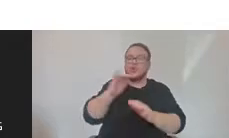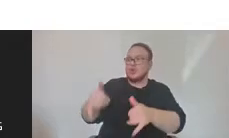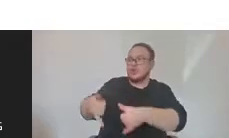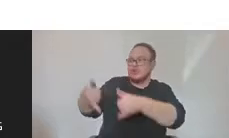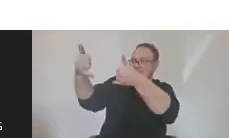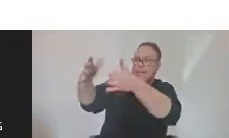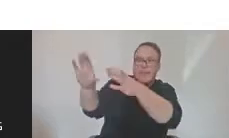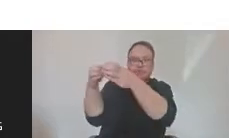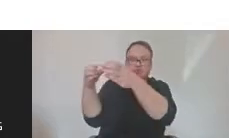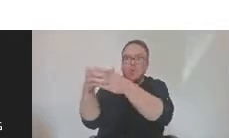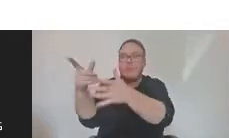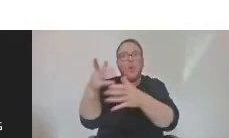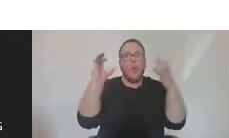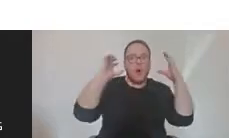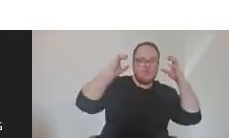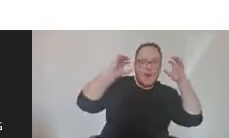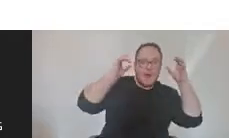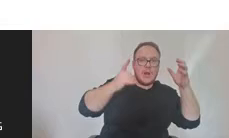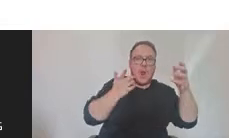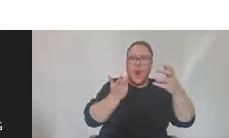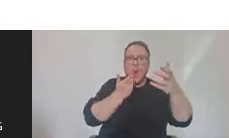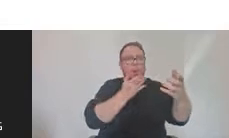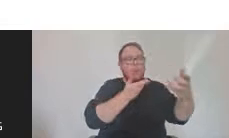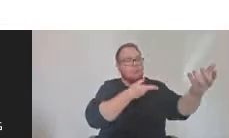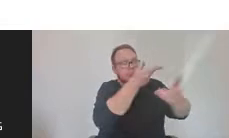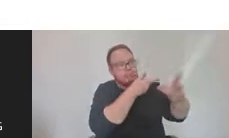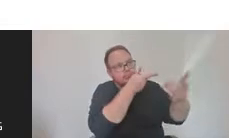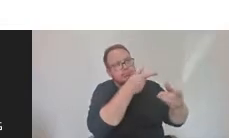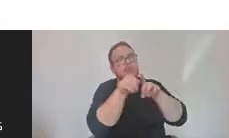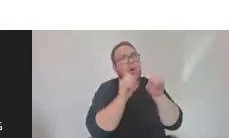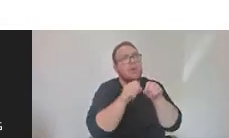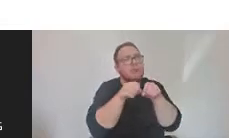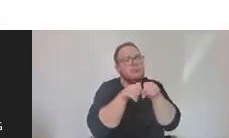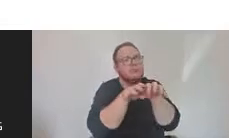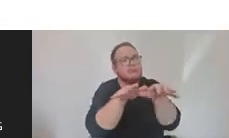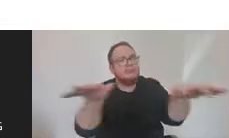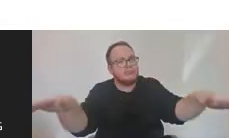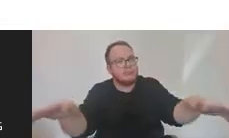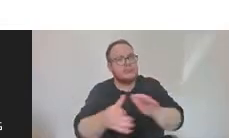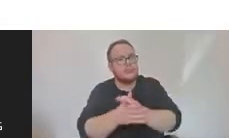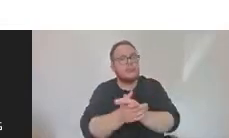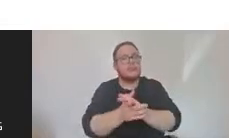interviews, and we started off by setting up these pop-up